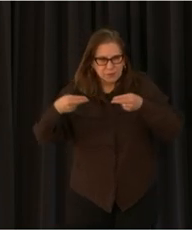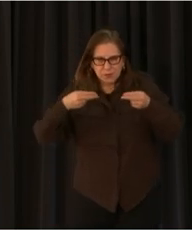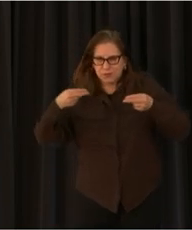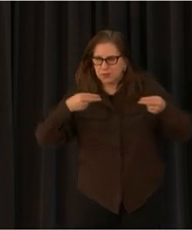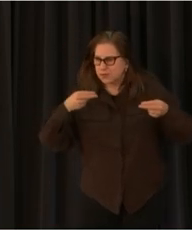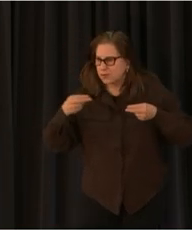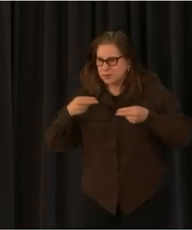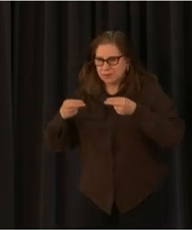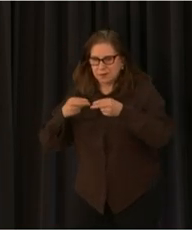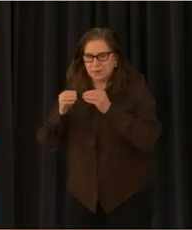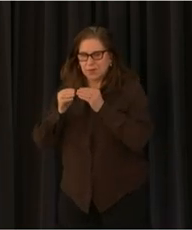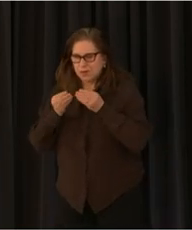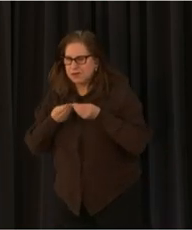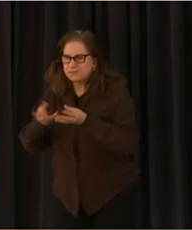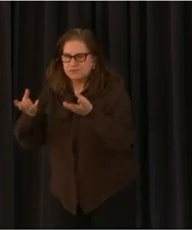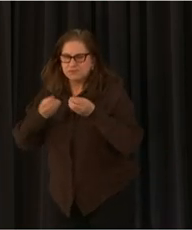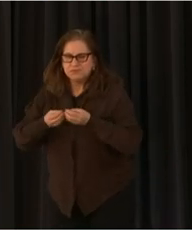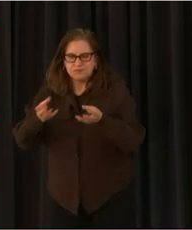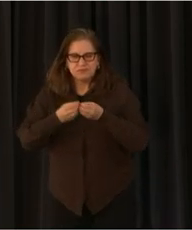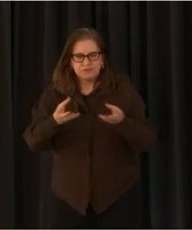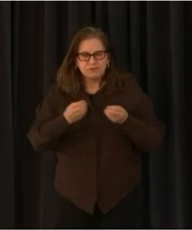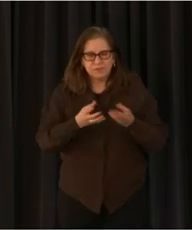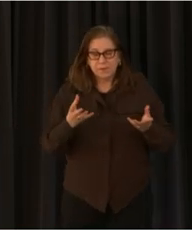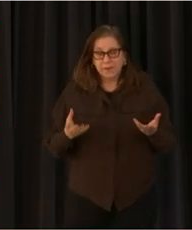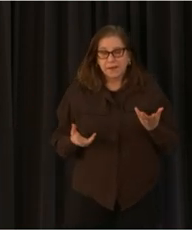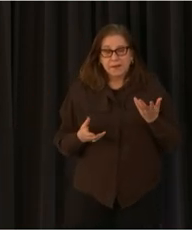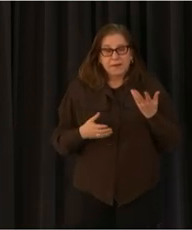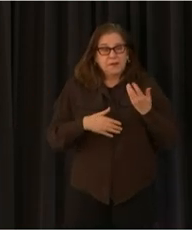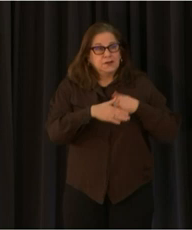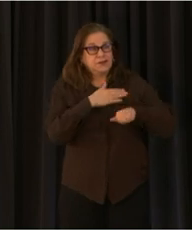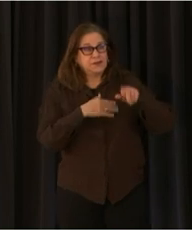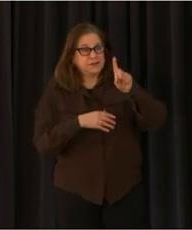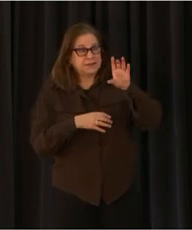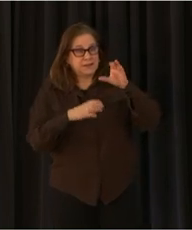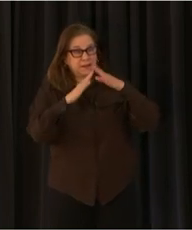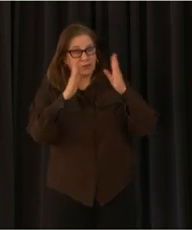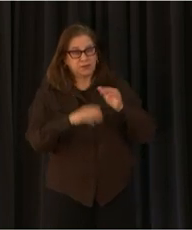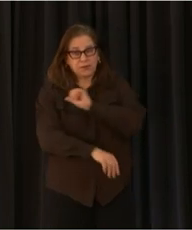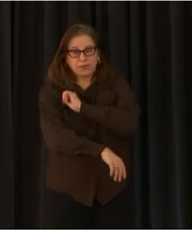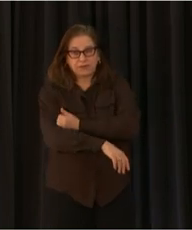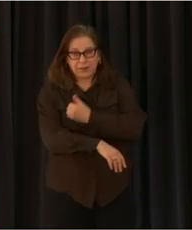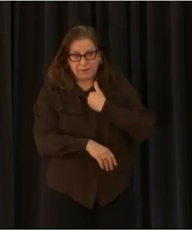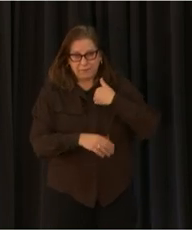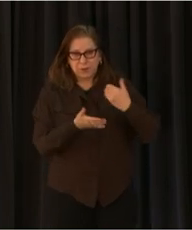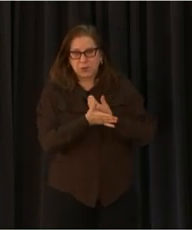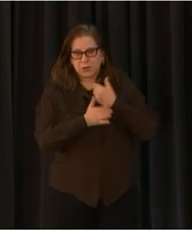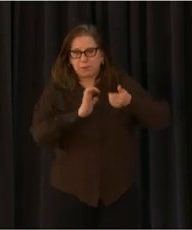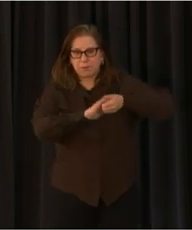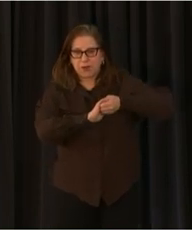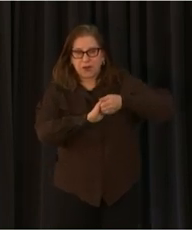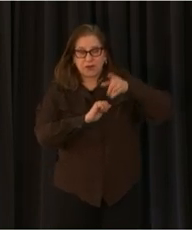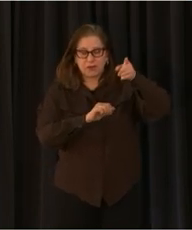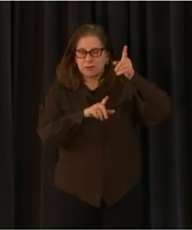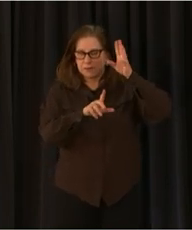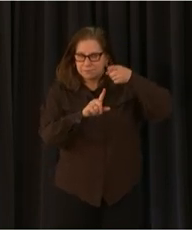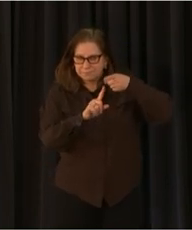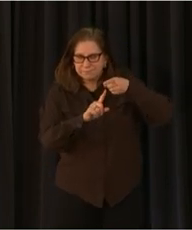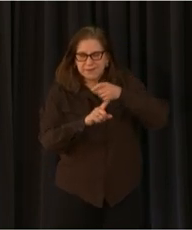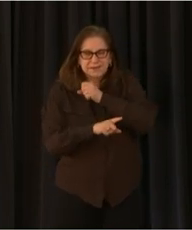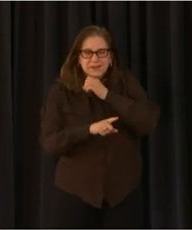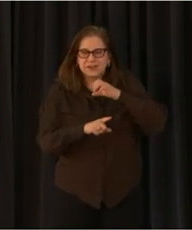is with the DC Housing Authority, where we are working with their senior